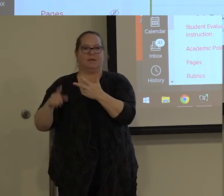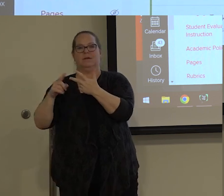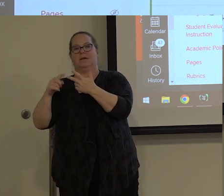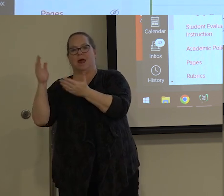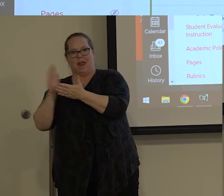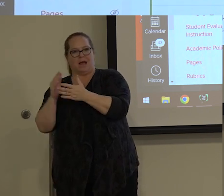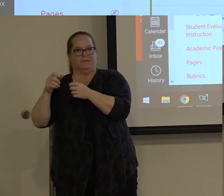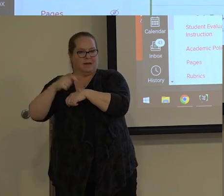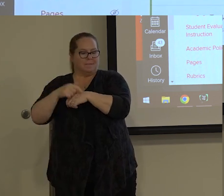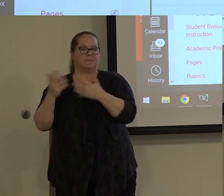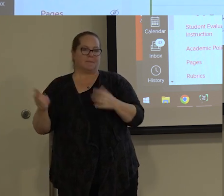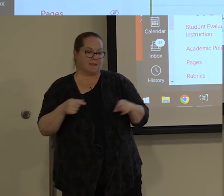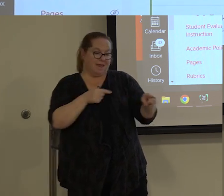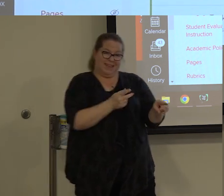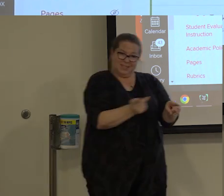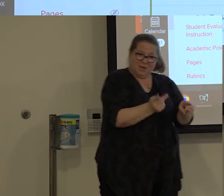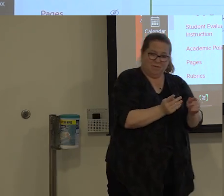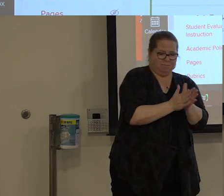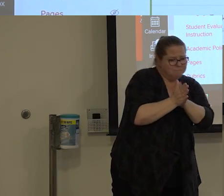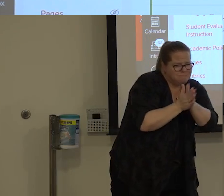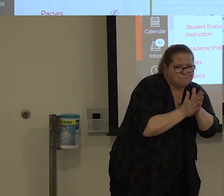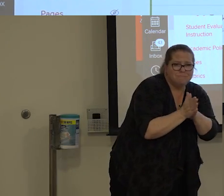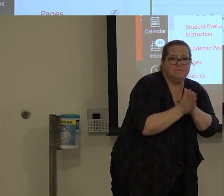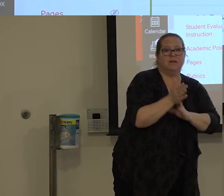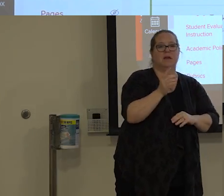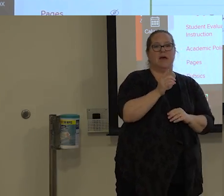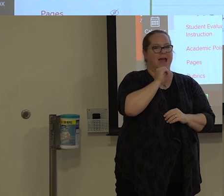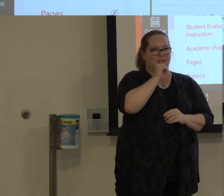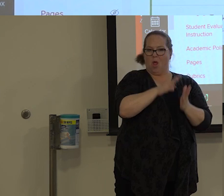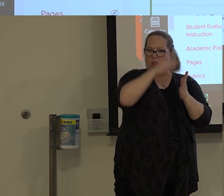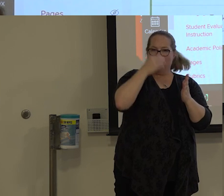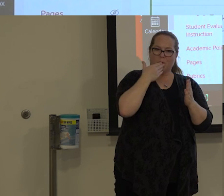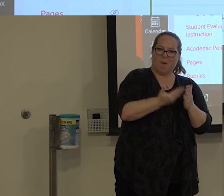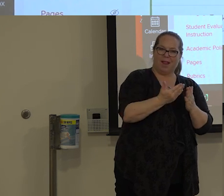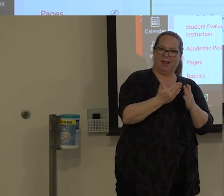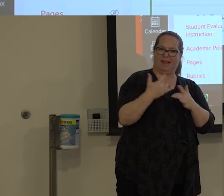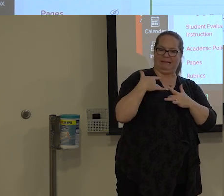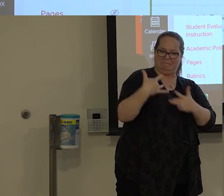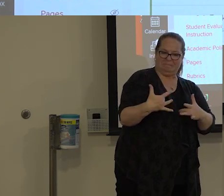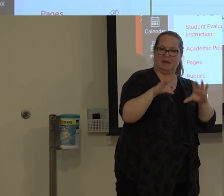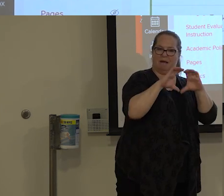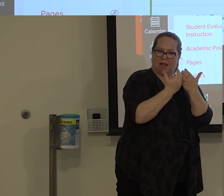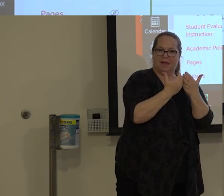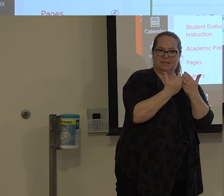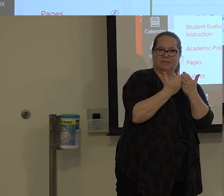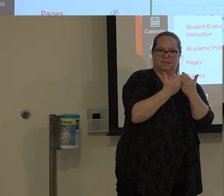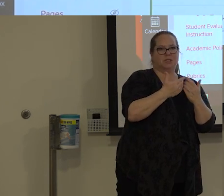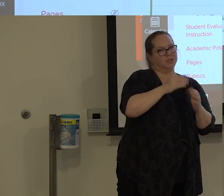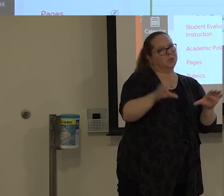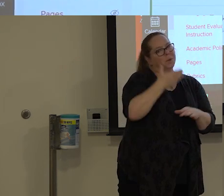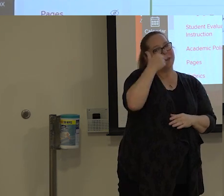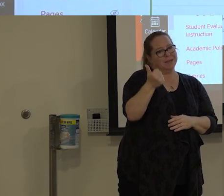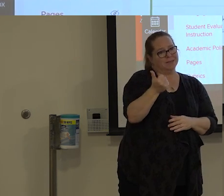they're at. Highly motivated language learners and students who do not learn well in an in-person setting do best in II.